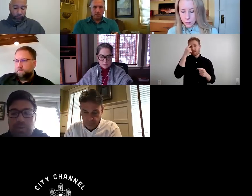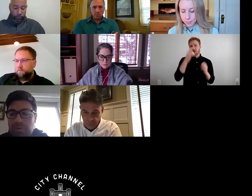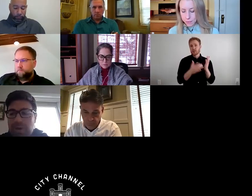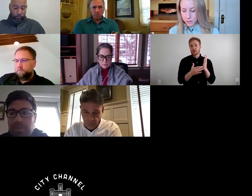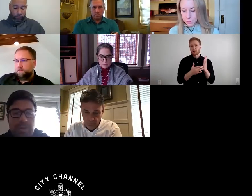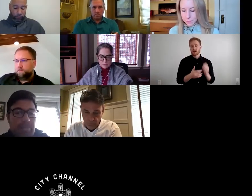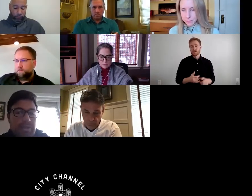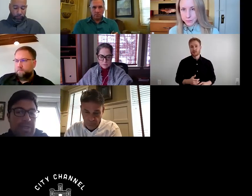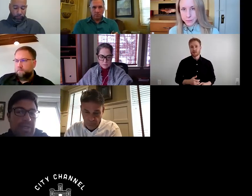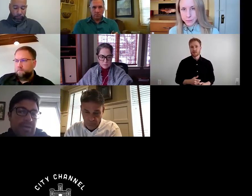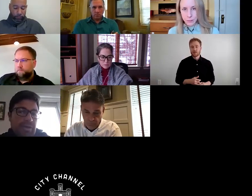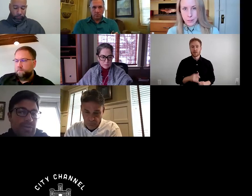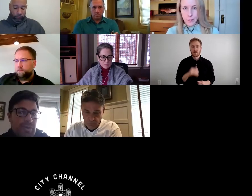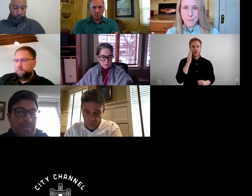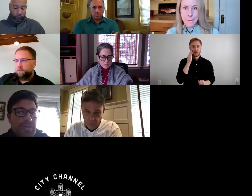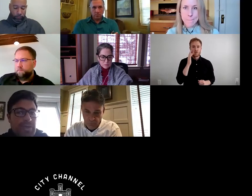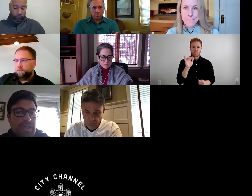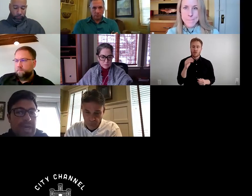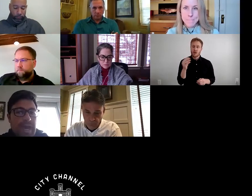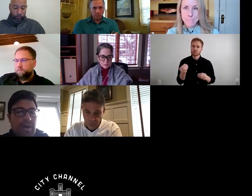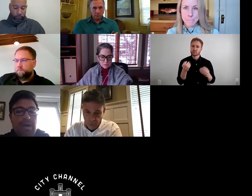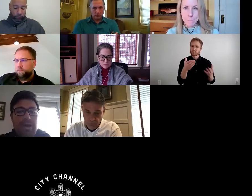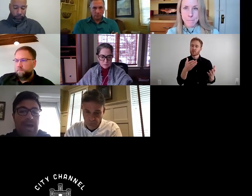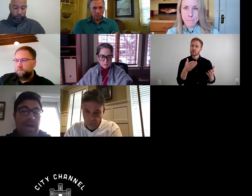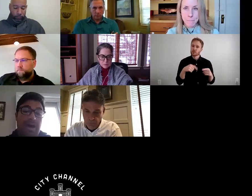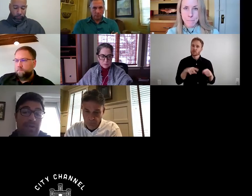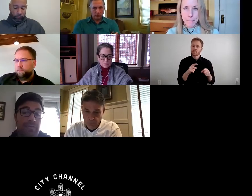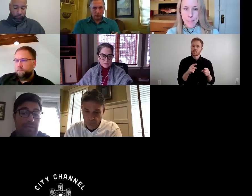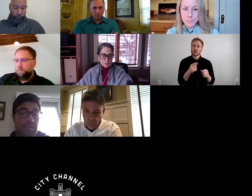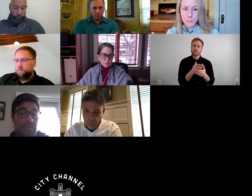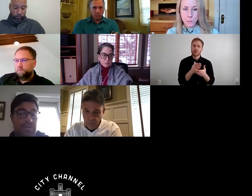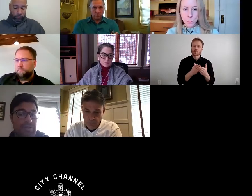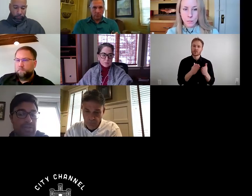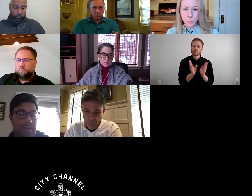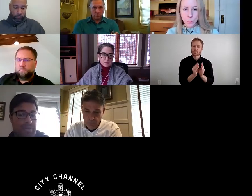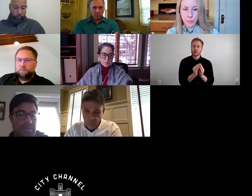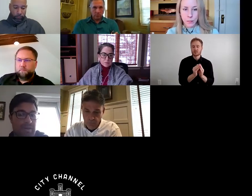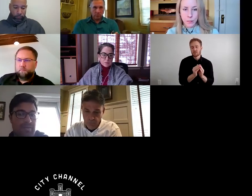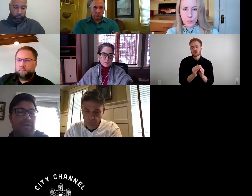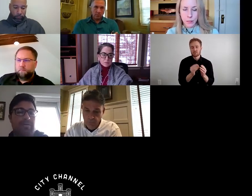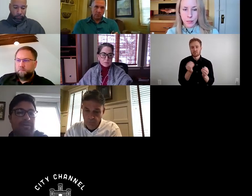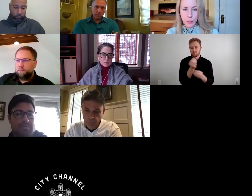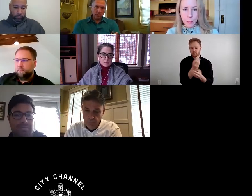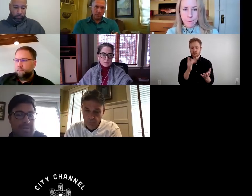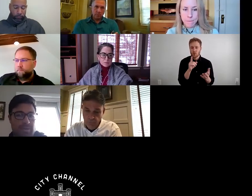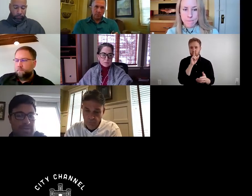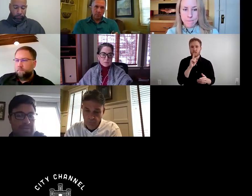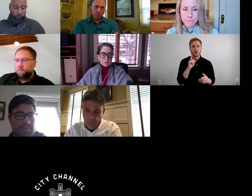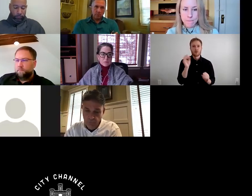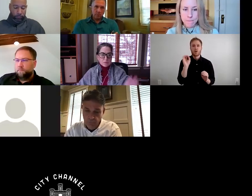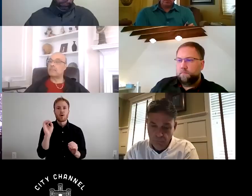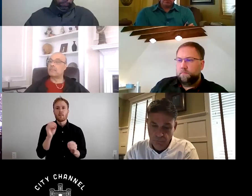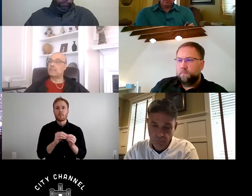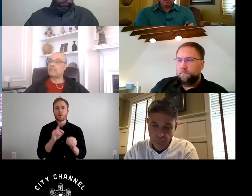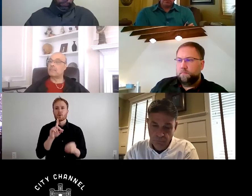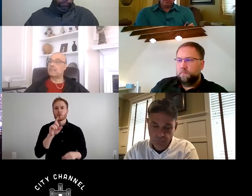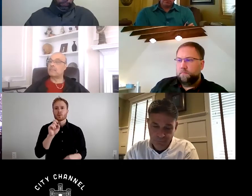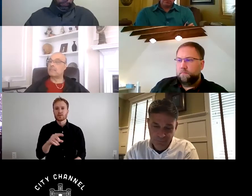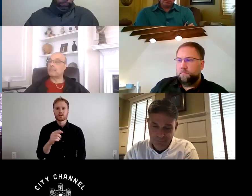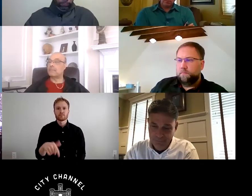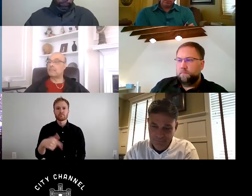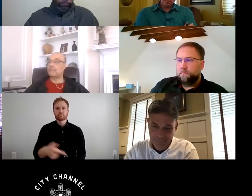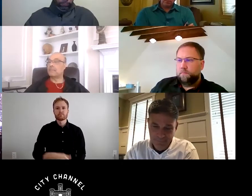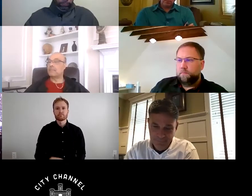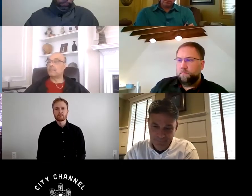that was brought up at the budget hearing, so that's why I'm mentioning it now. I have no further questions. I'll pass it off. I know somebody else had some questions.